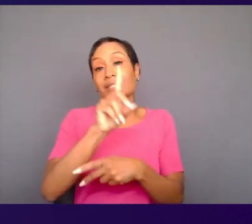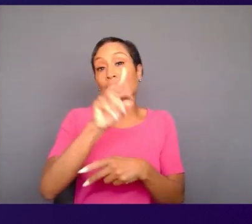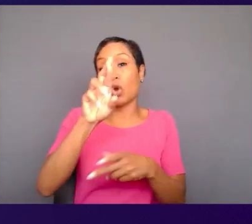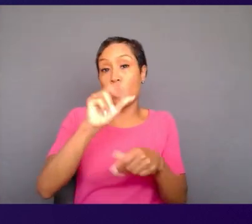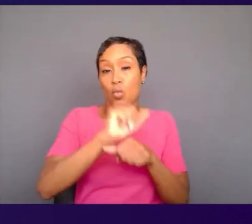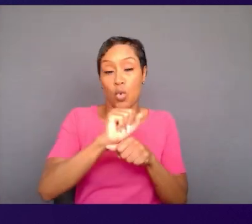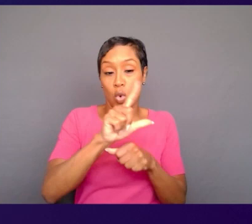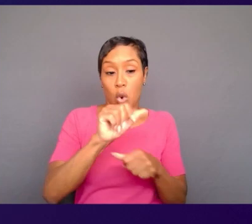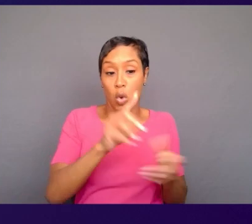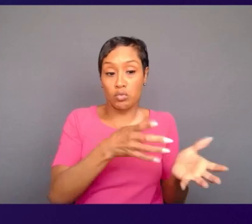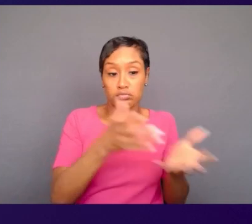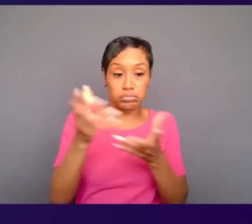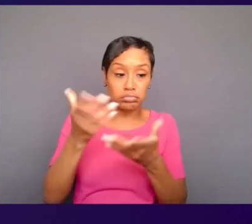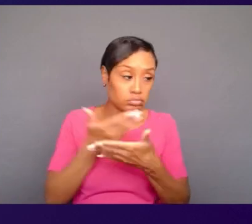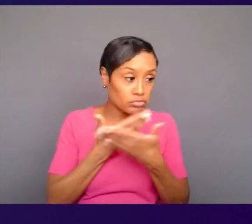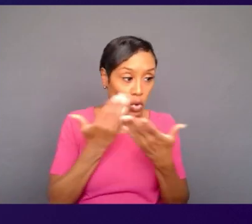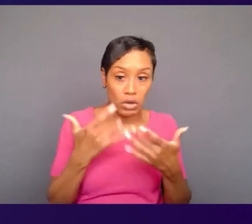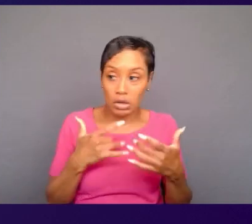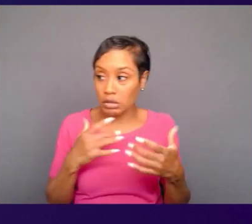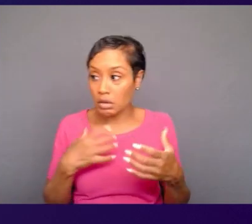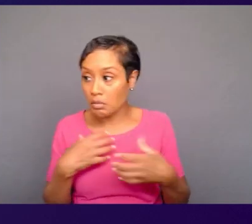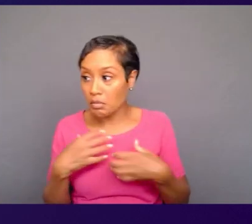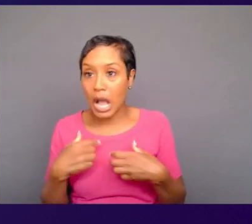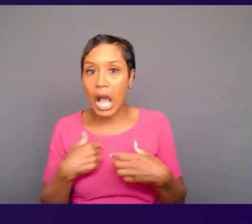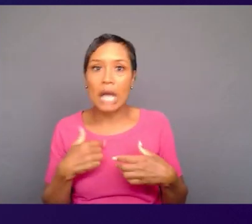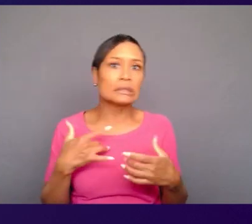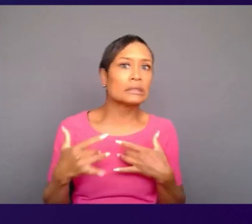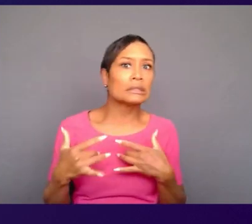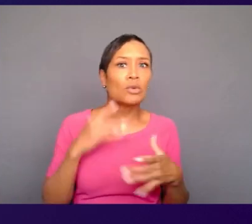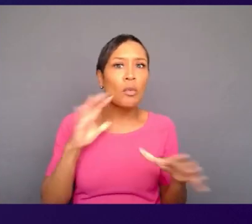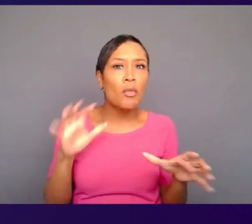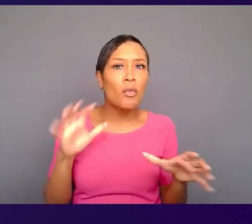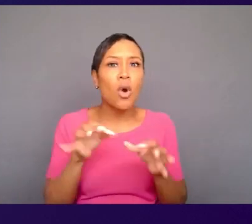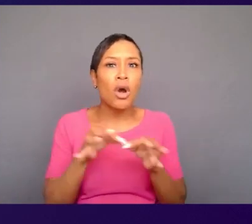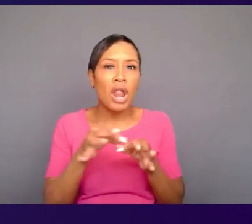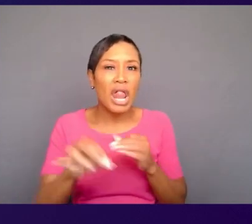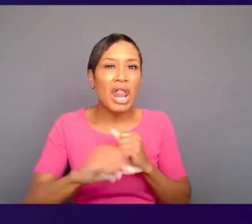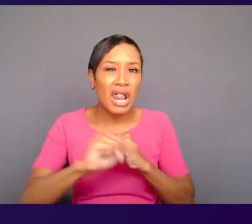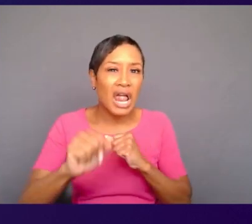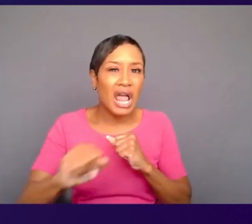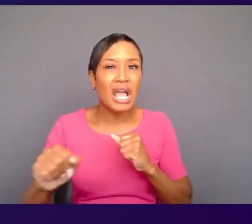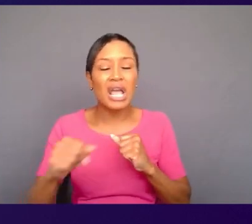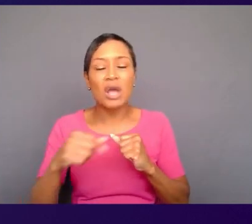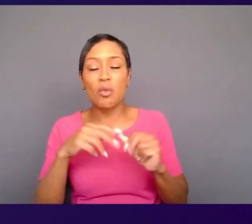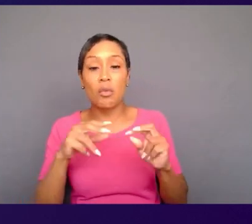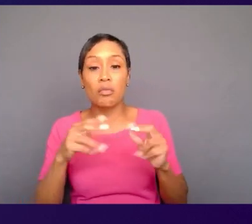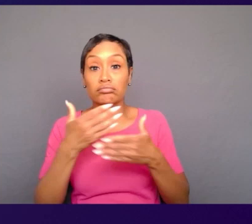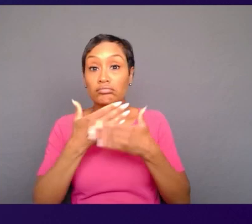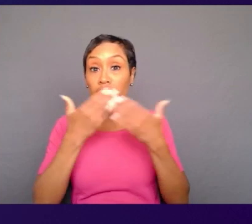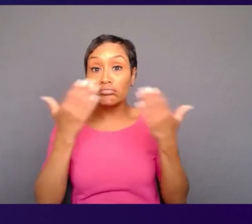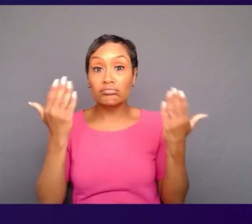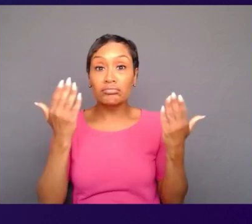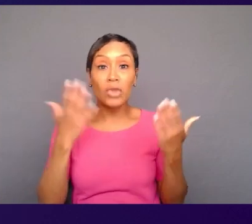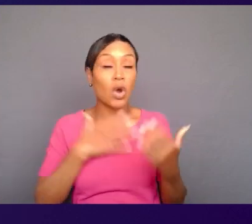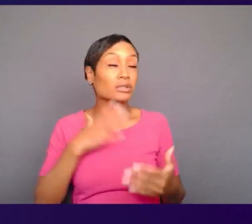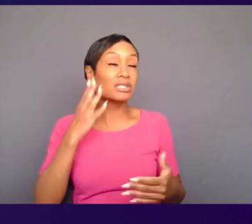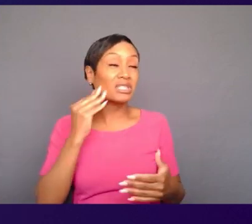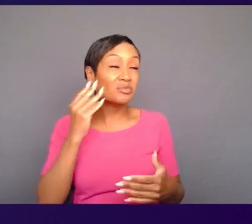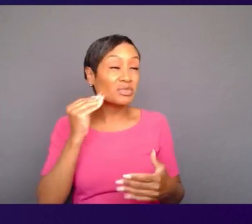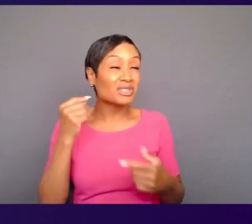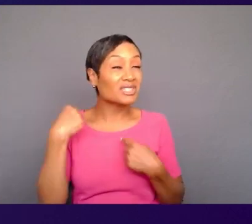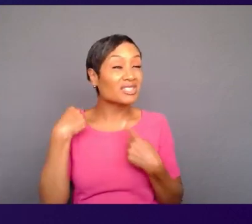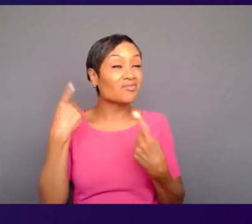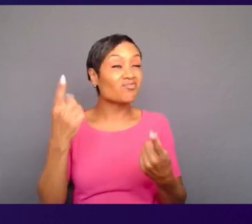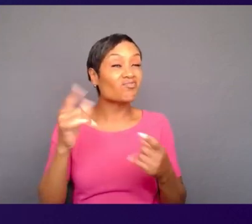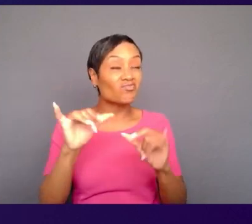no complaints. I was worried about if there would be performance problems or latency problems, and we really haven't seen that. So our experience for the most part has been the same.